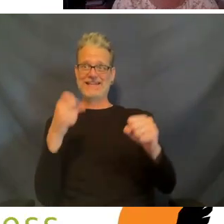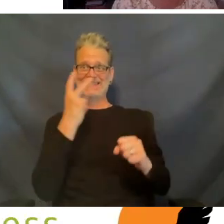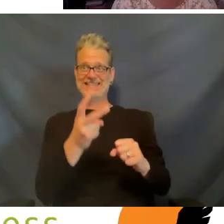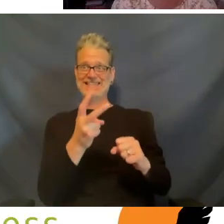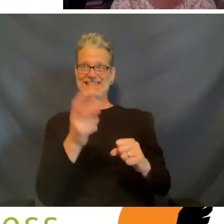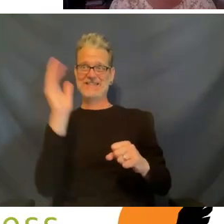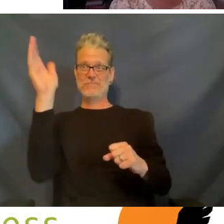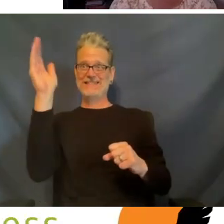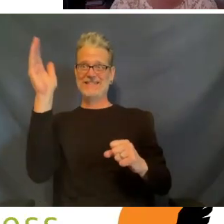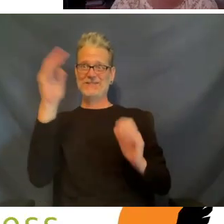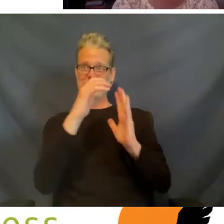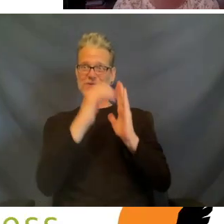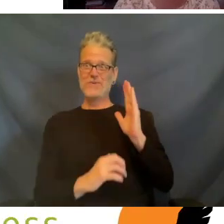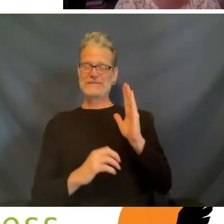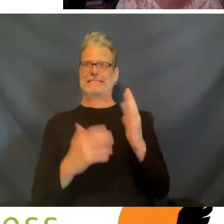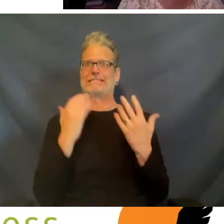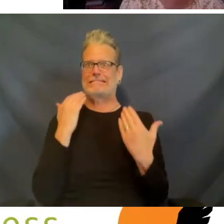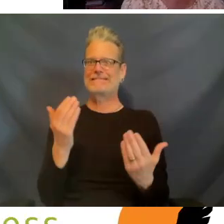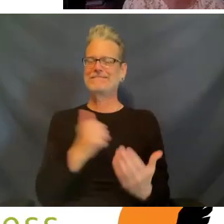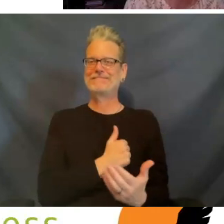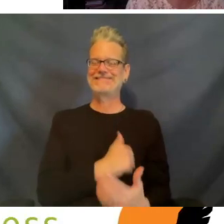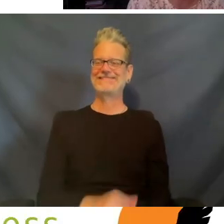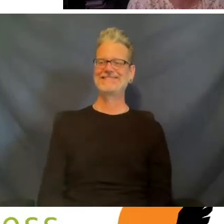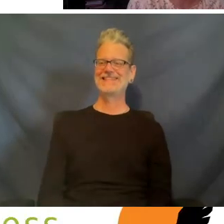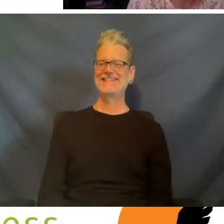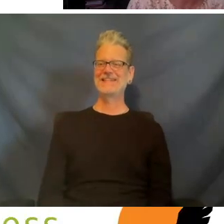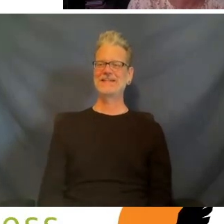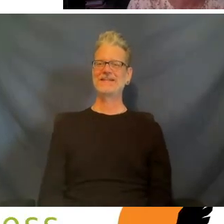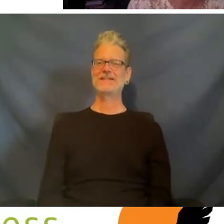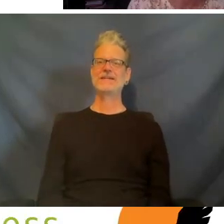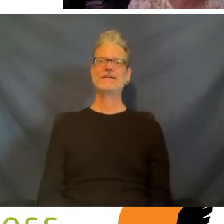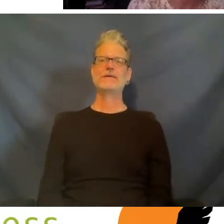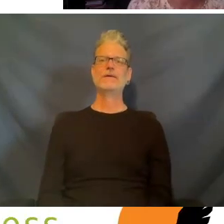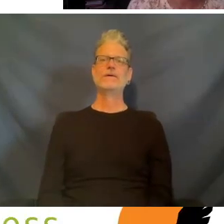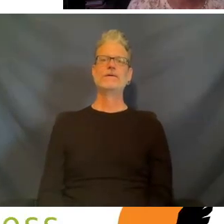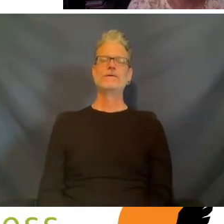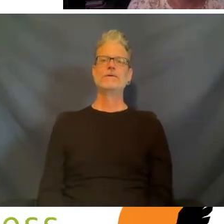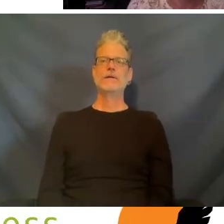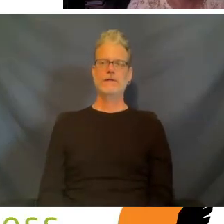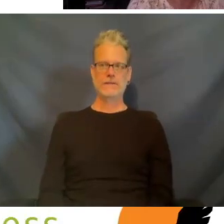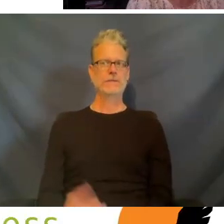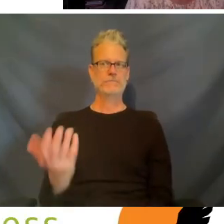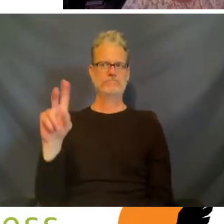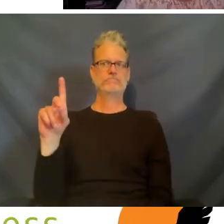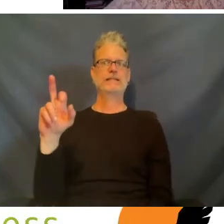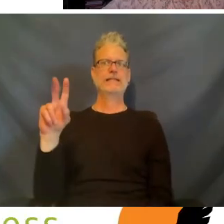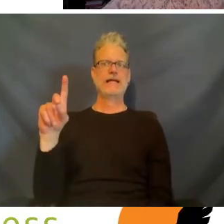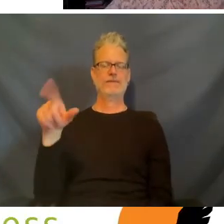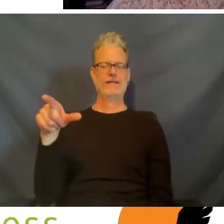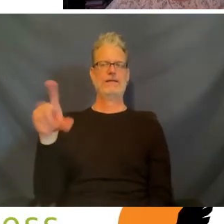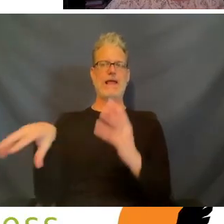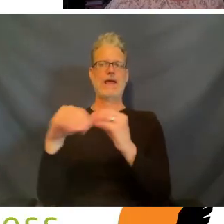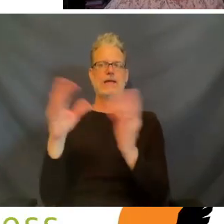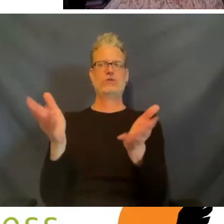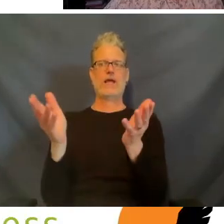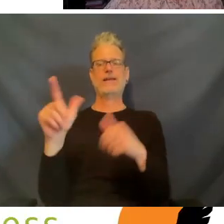So I didn't realize everyone was seeing what I was seeing. Cool. Yeah, so David put in the chat links to each of